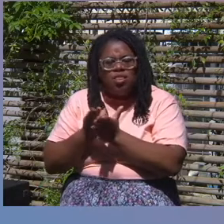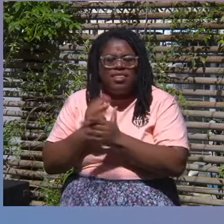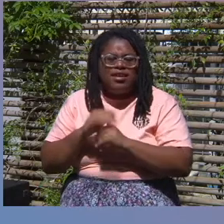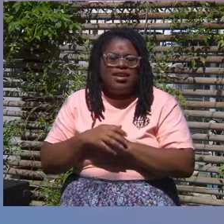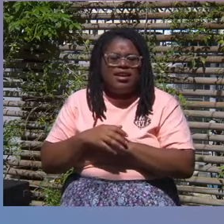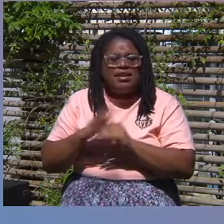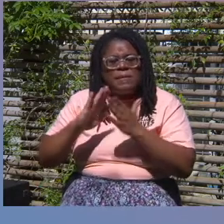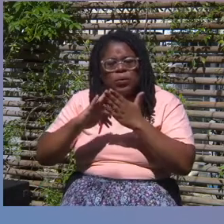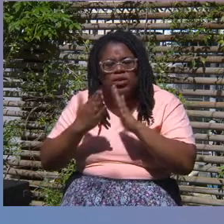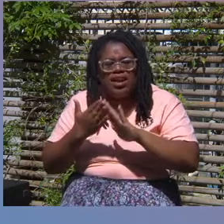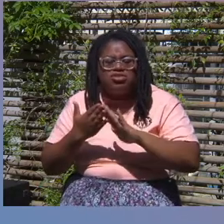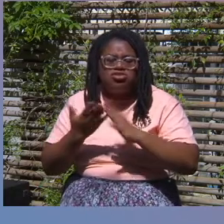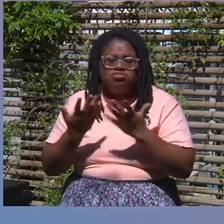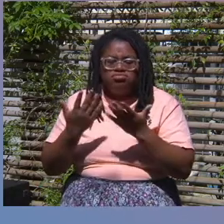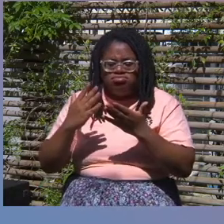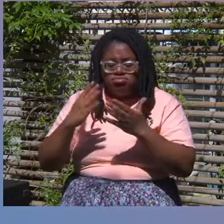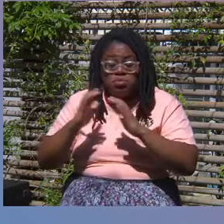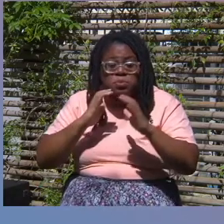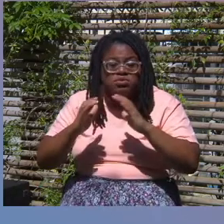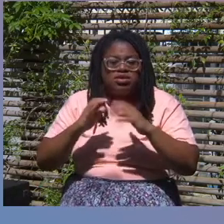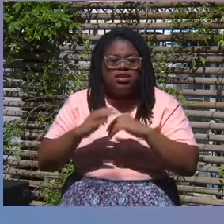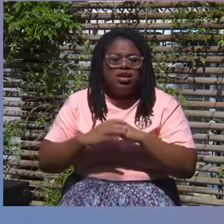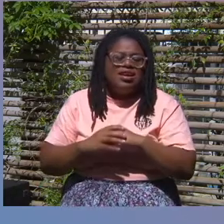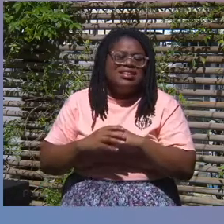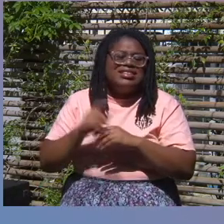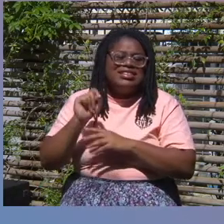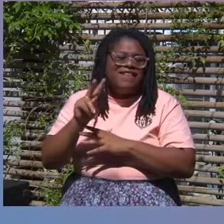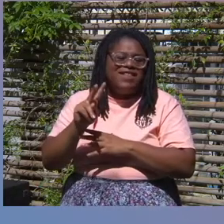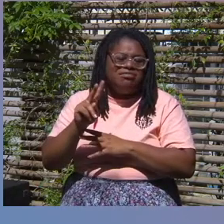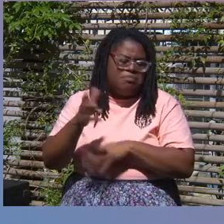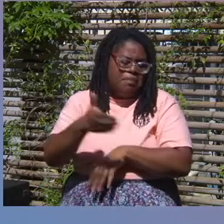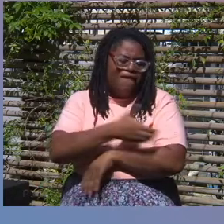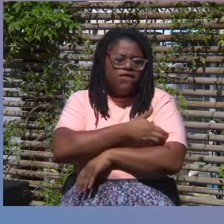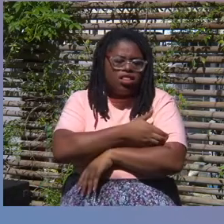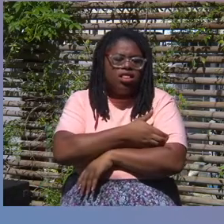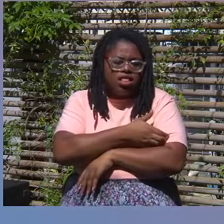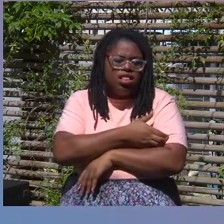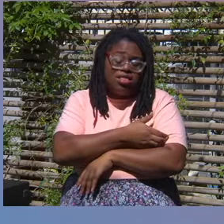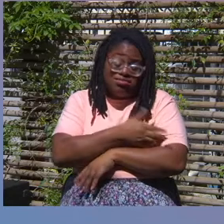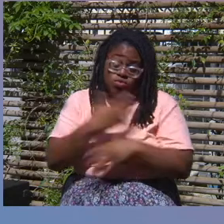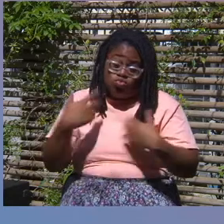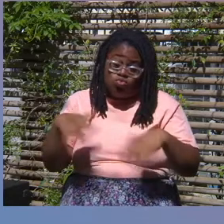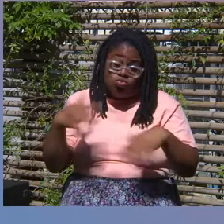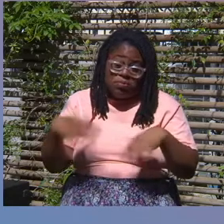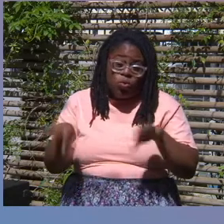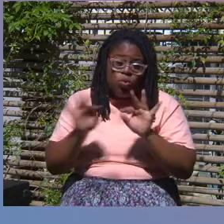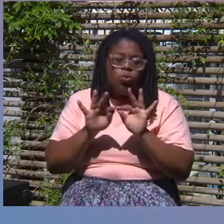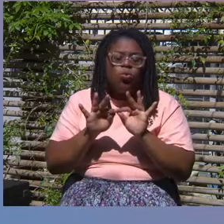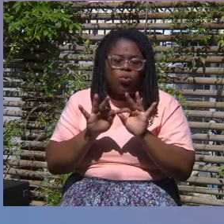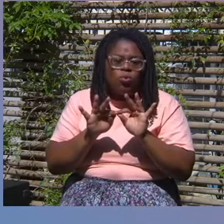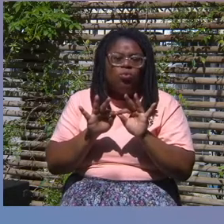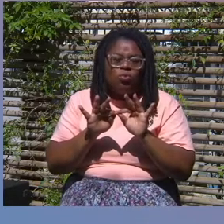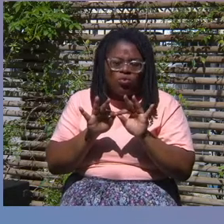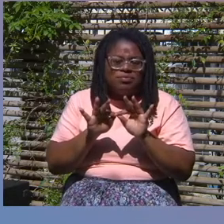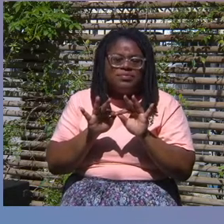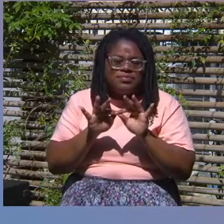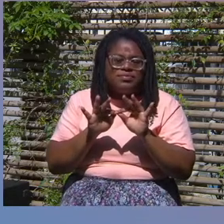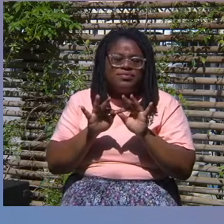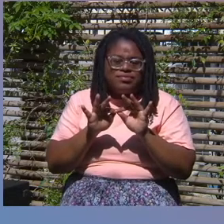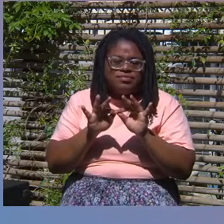and communication. Television is the most powerful. It's powerful. So powerful. It is so